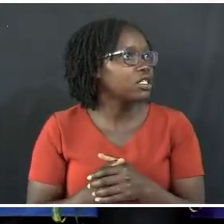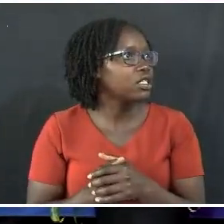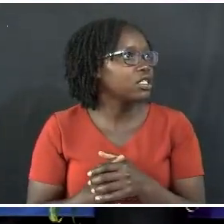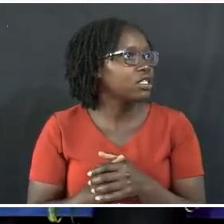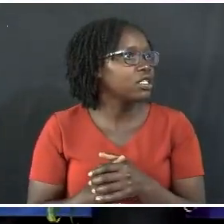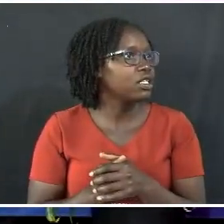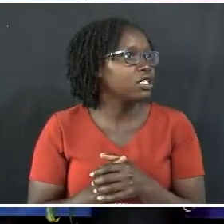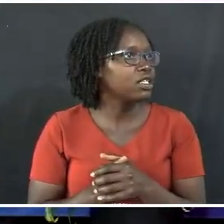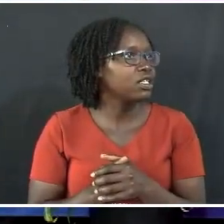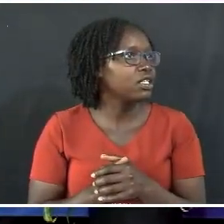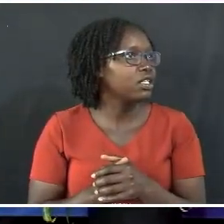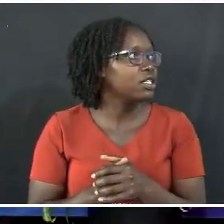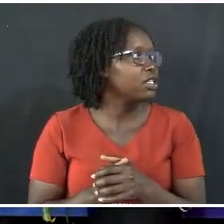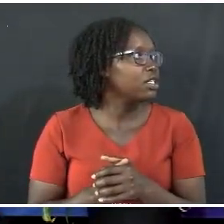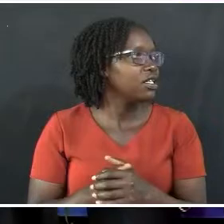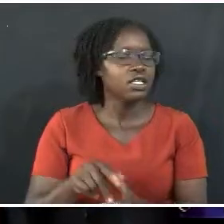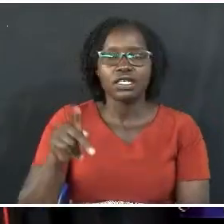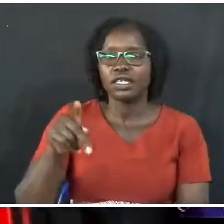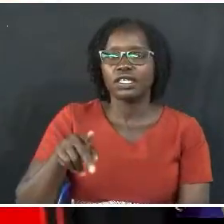Prisca.